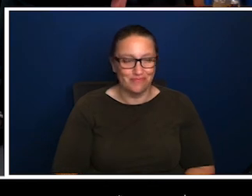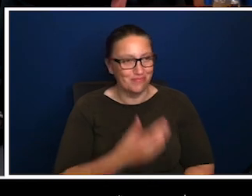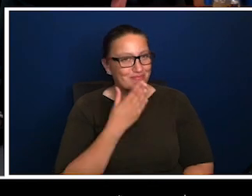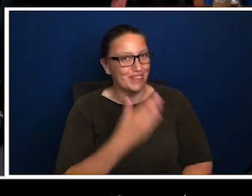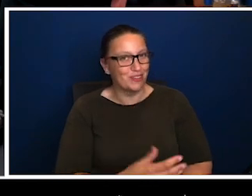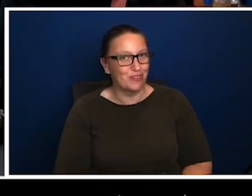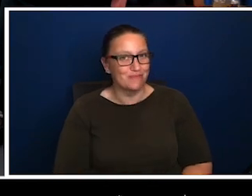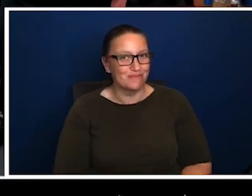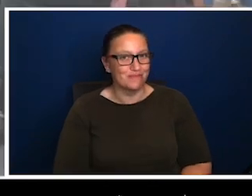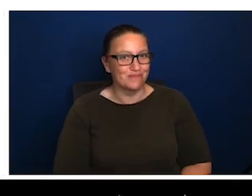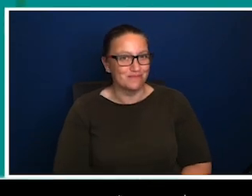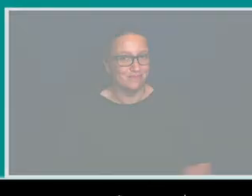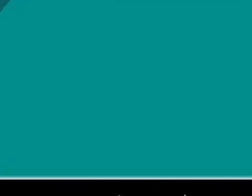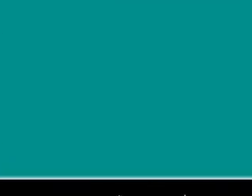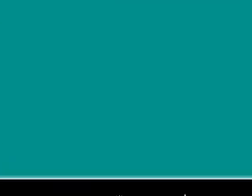Thank you.